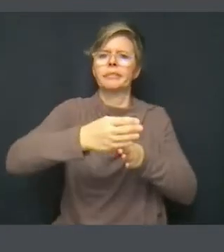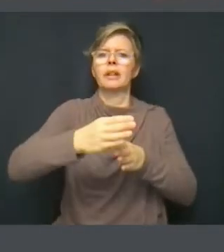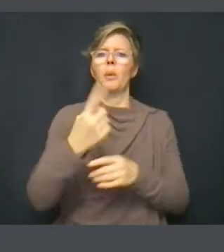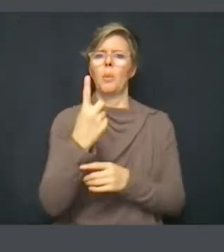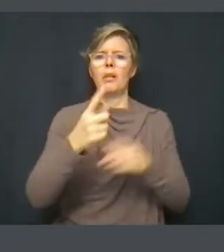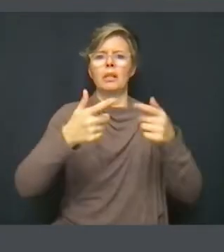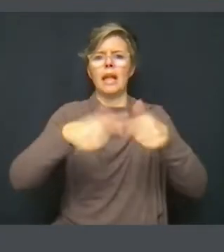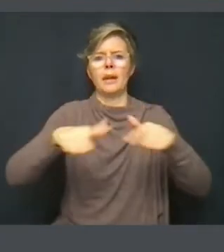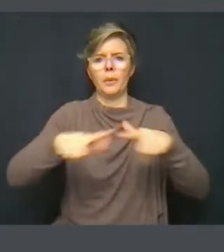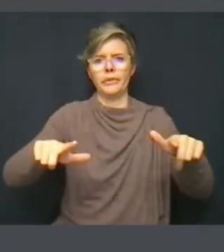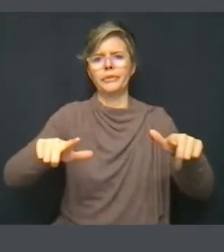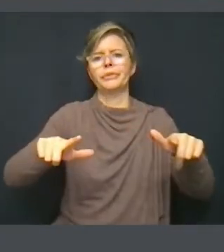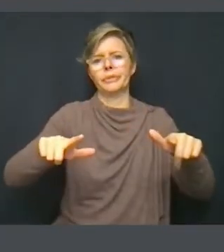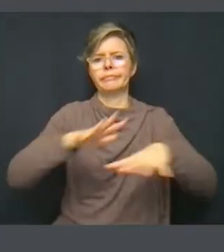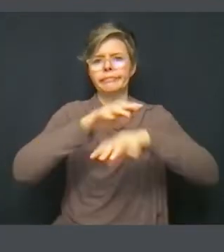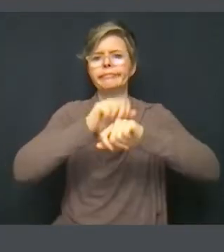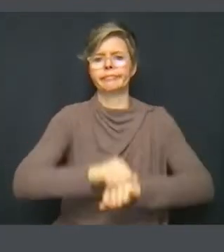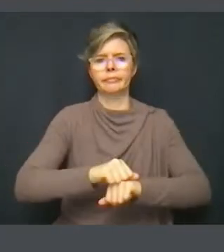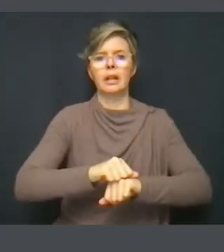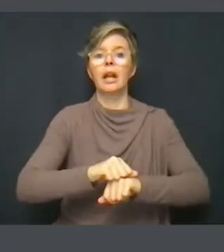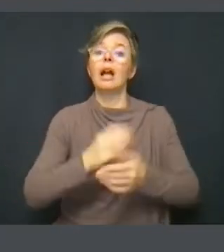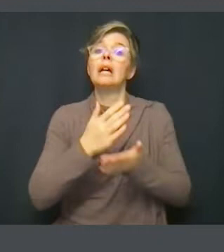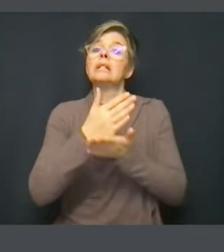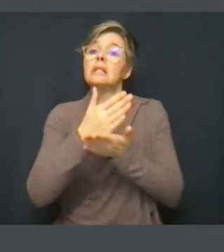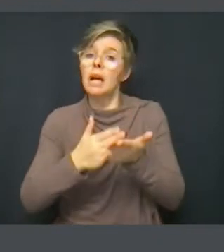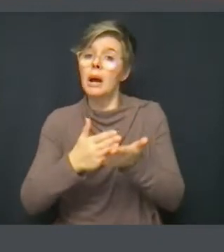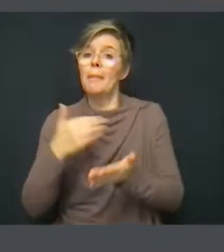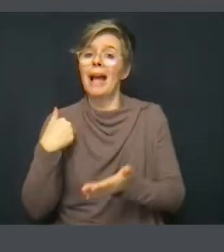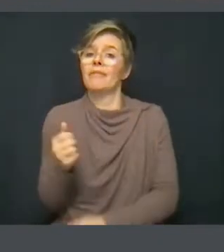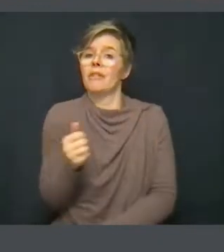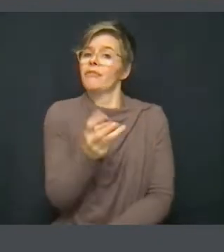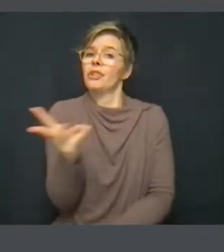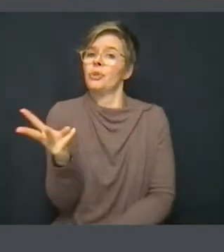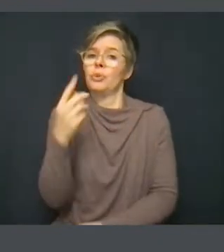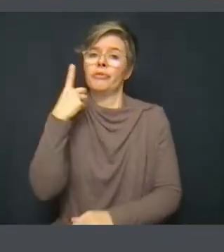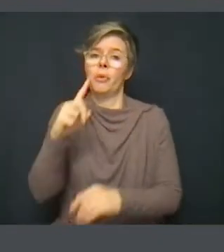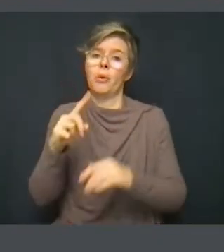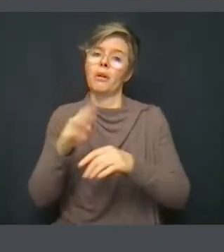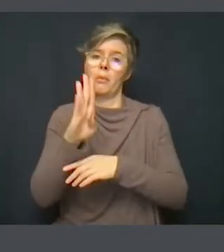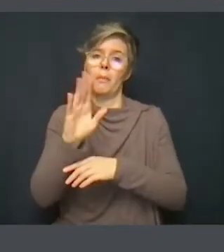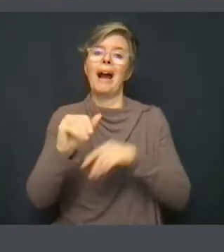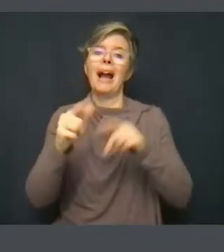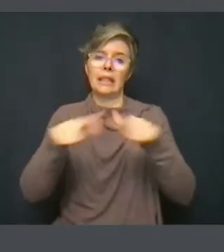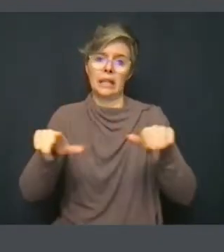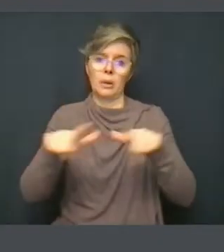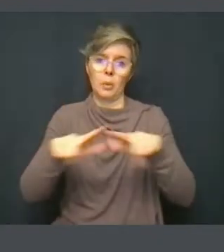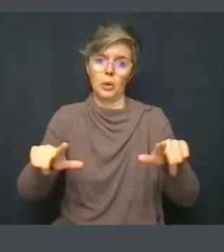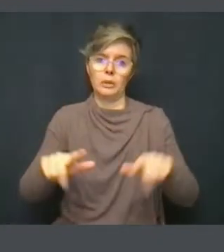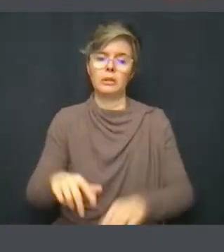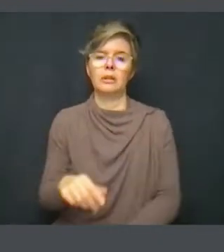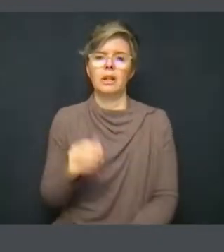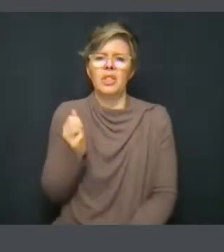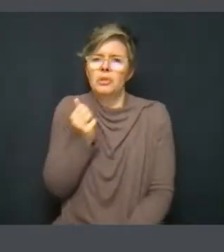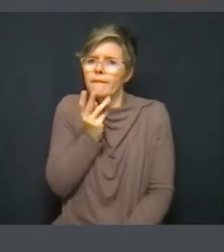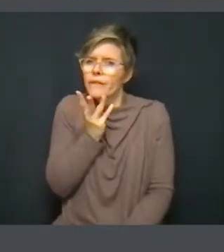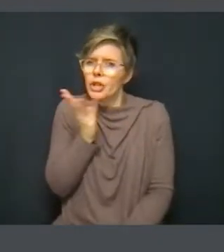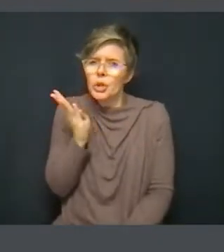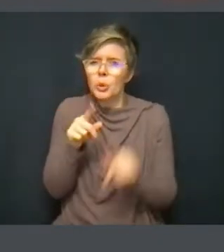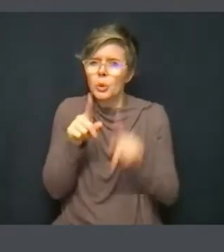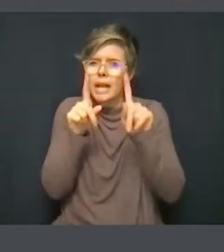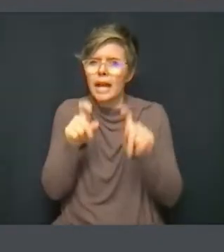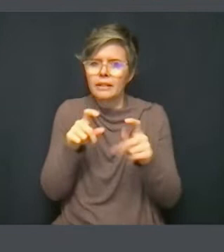have norms on bilingual kids, and I'll talk about what some of those are. And the few that do exist